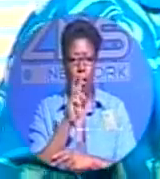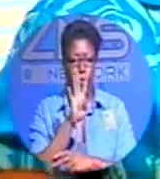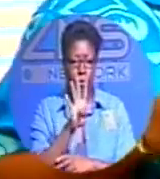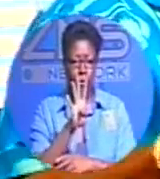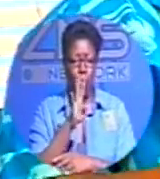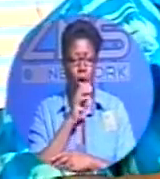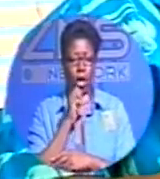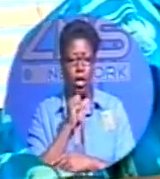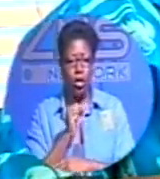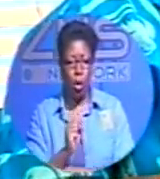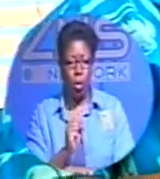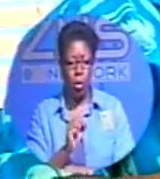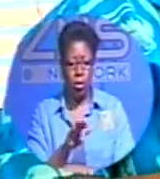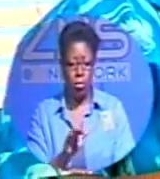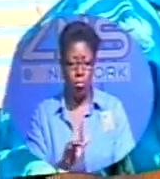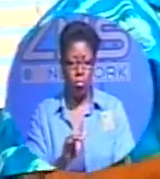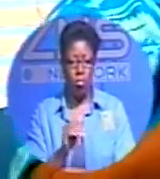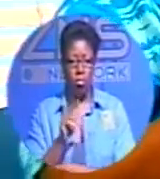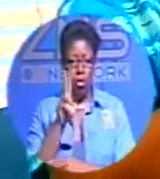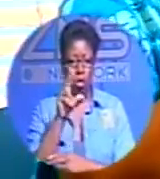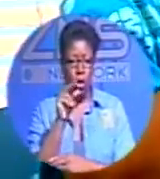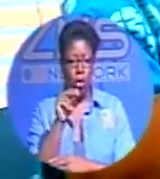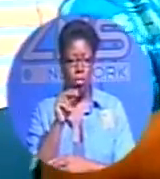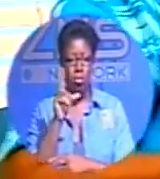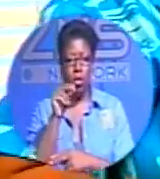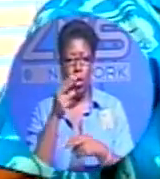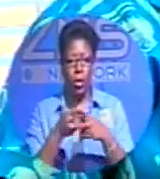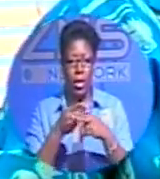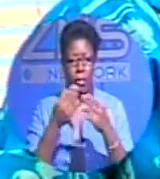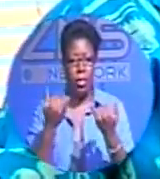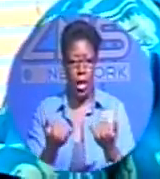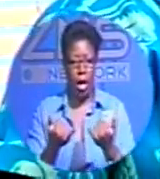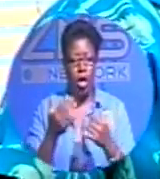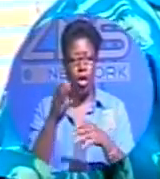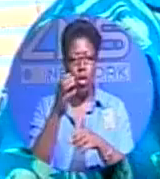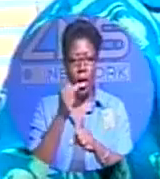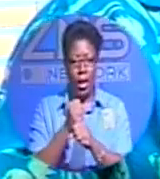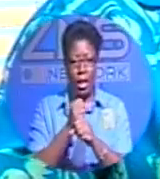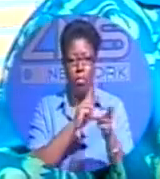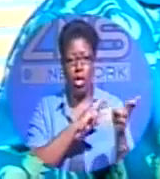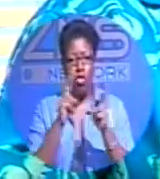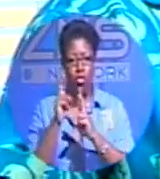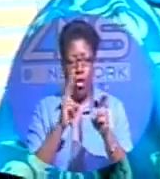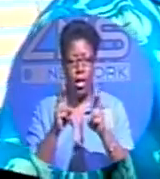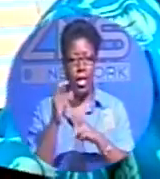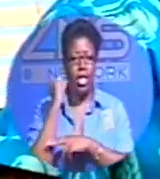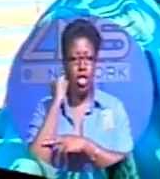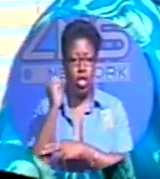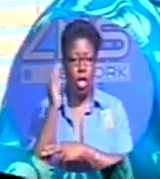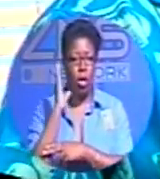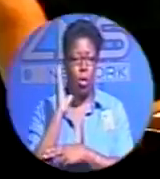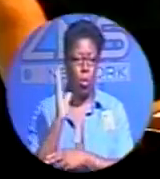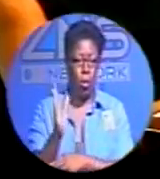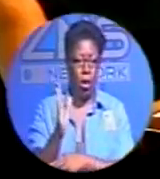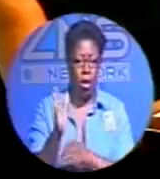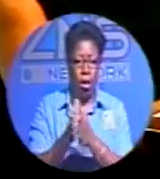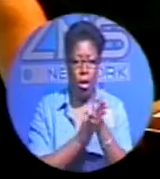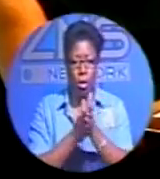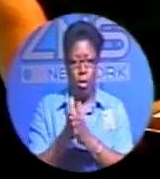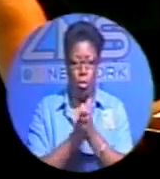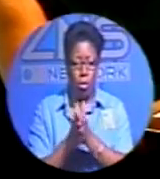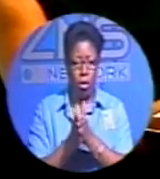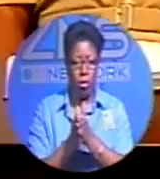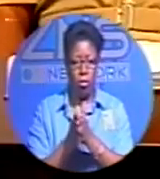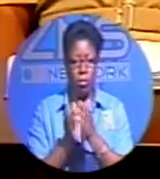old. I'm not going to give you the name now. You've got to get ready to be there, because she is going to thrill with her